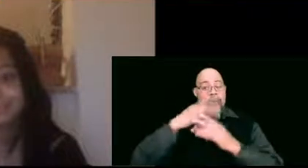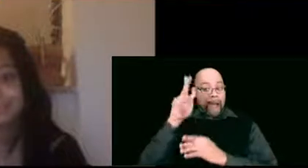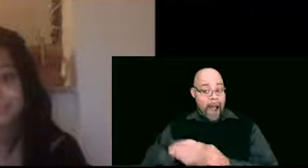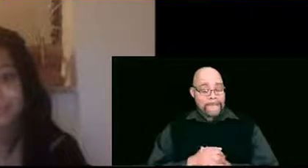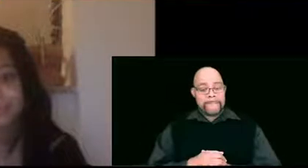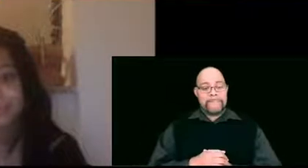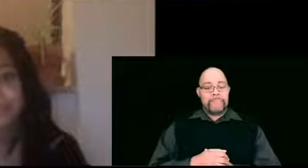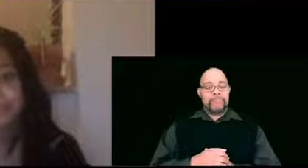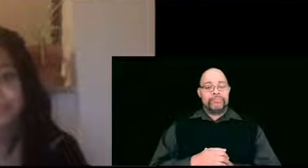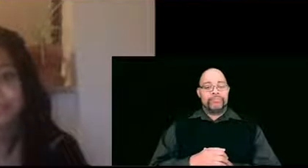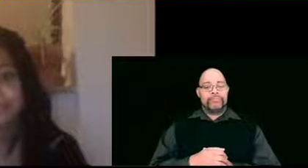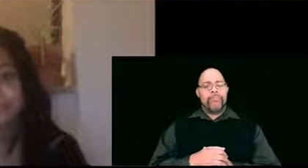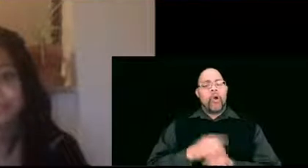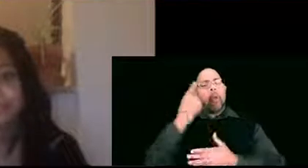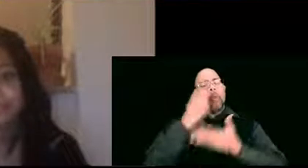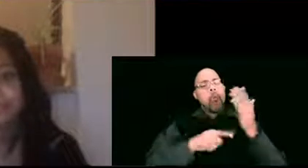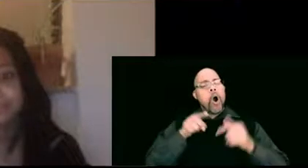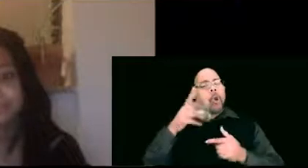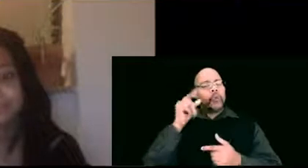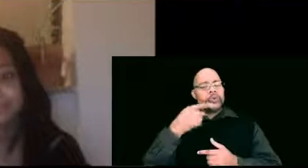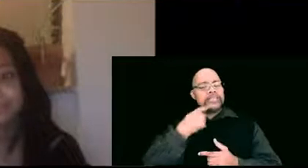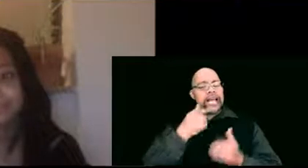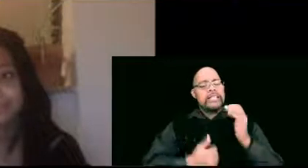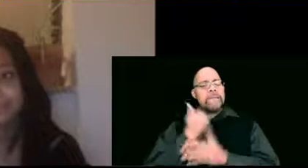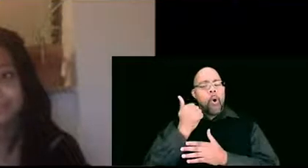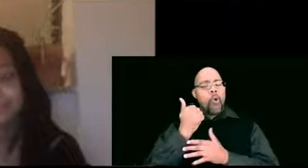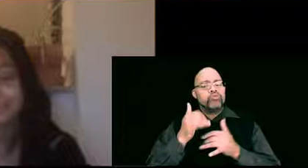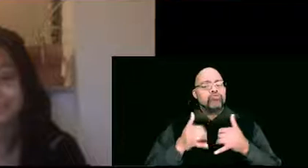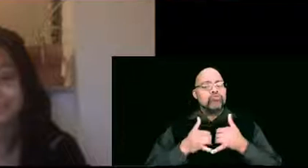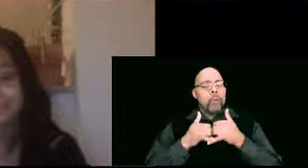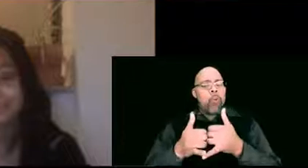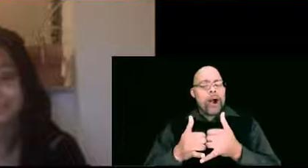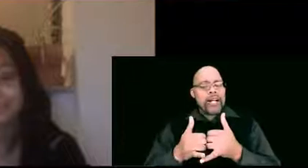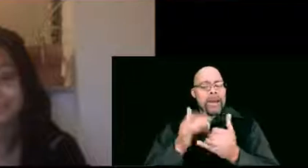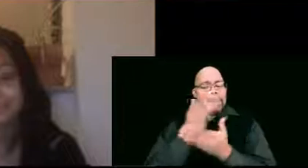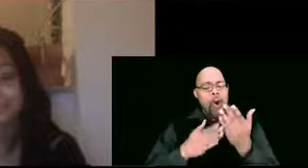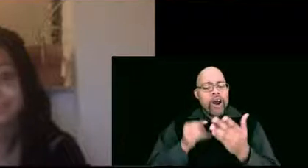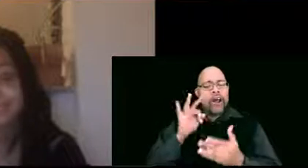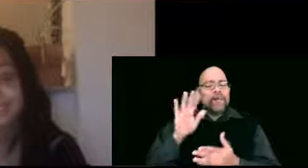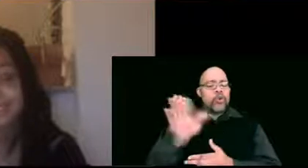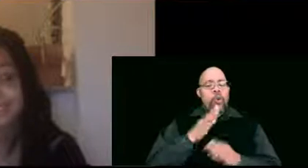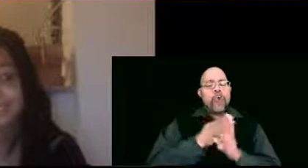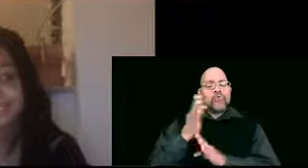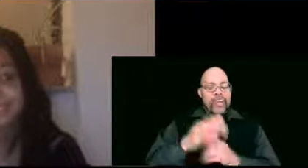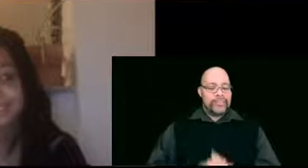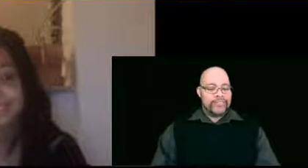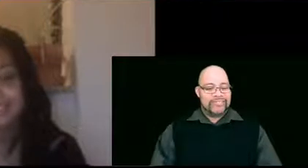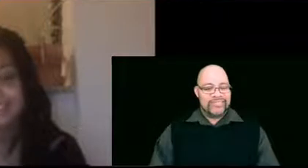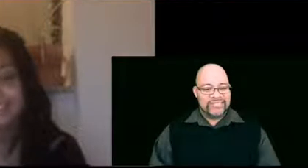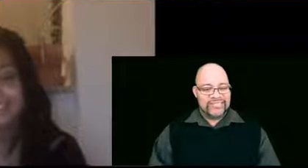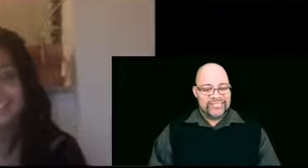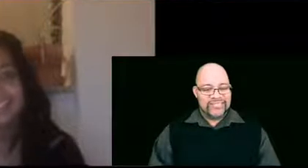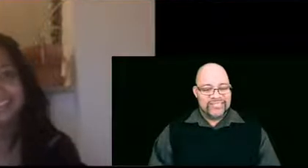as we kind of wrap up, what would you say is the most rewarding aspect of your career?